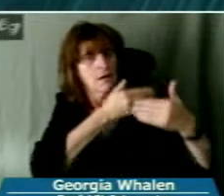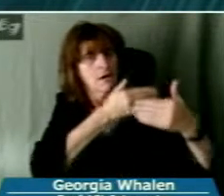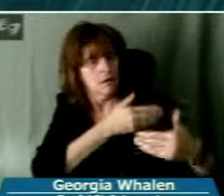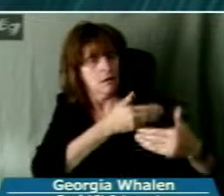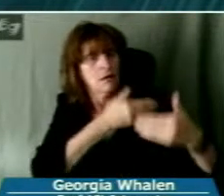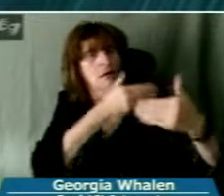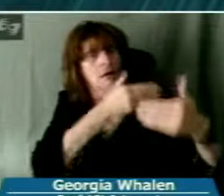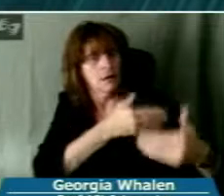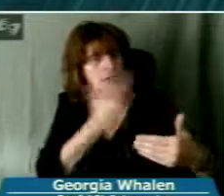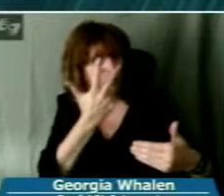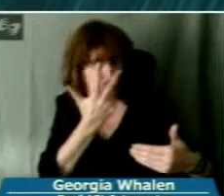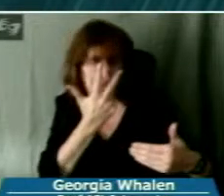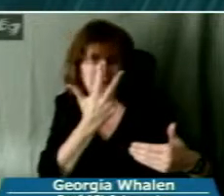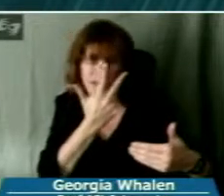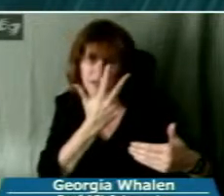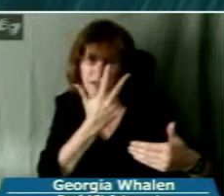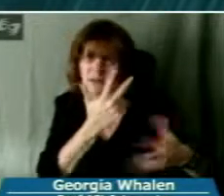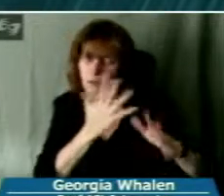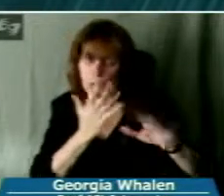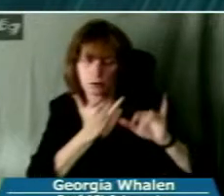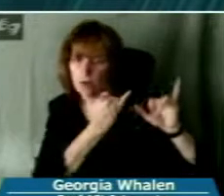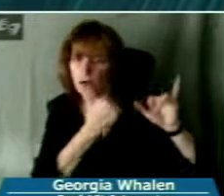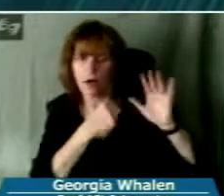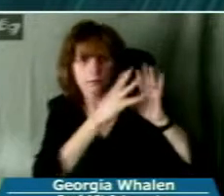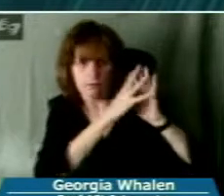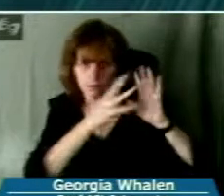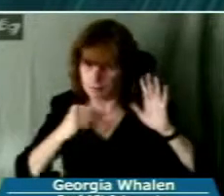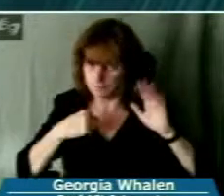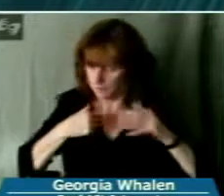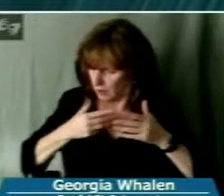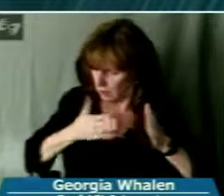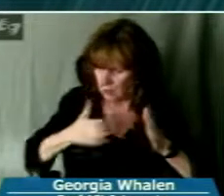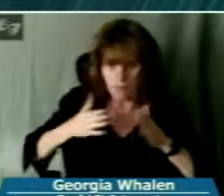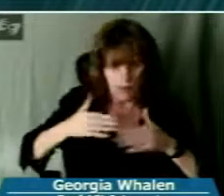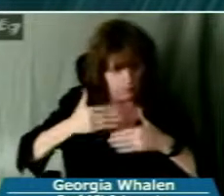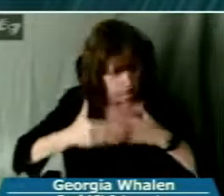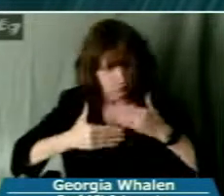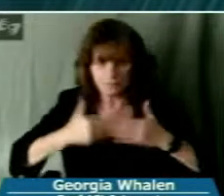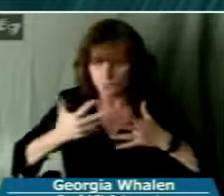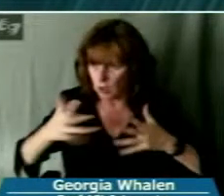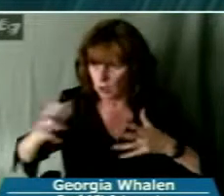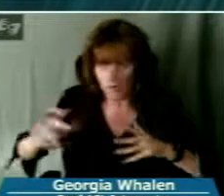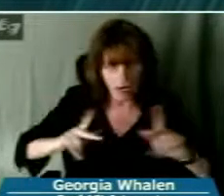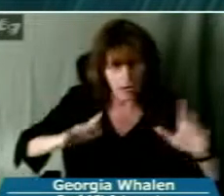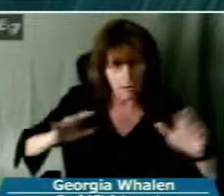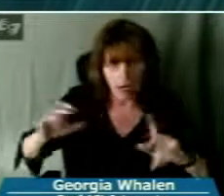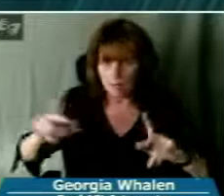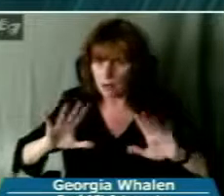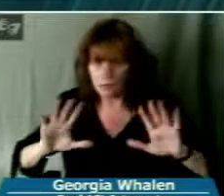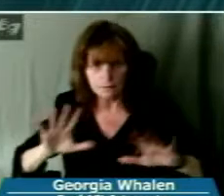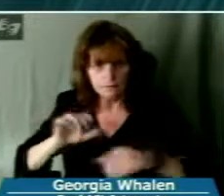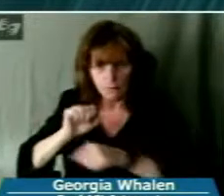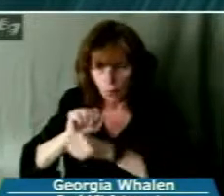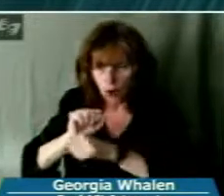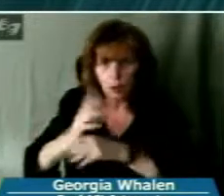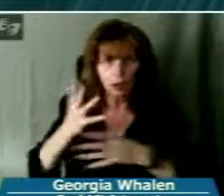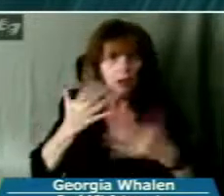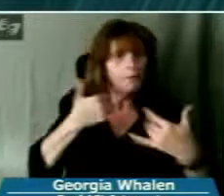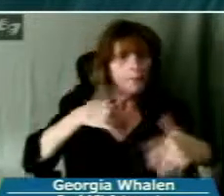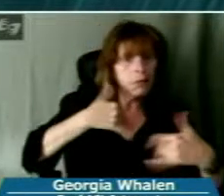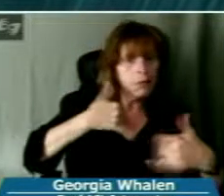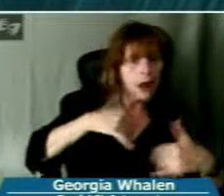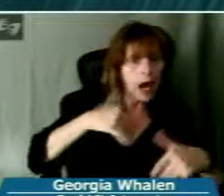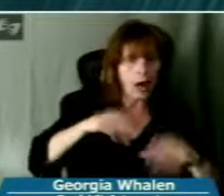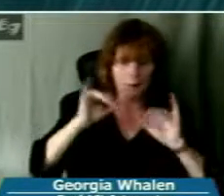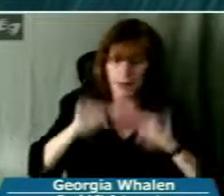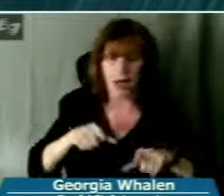or work that we can do to have more people more active in the community. And this will help us guide us along the way. And it's